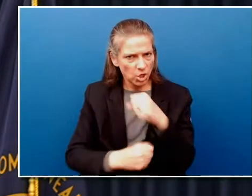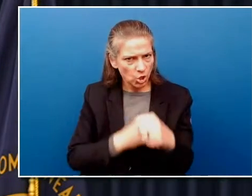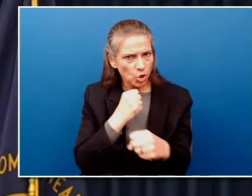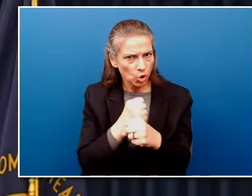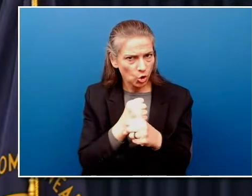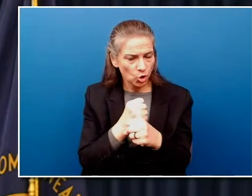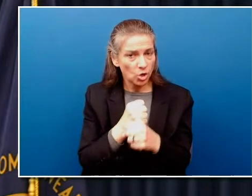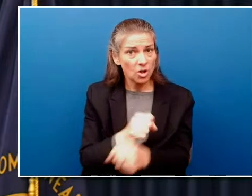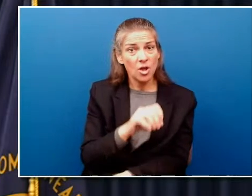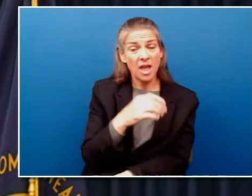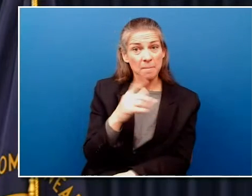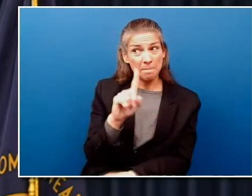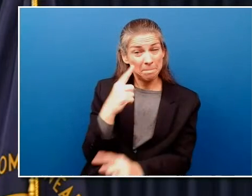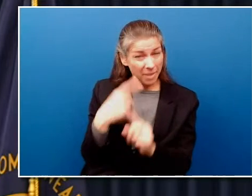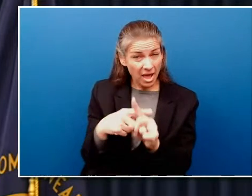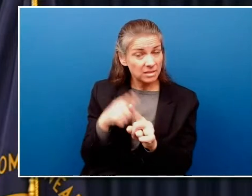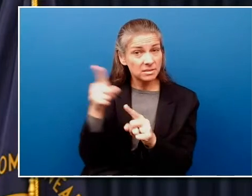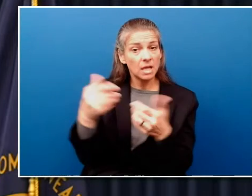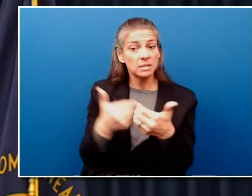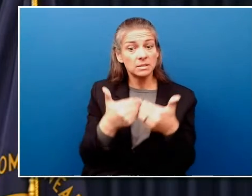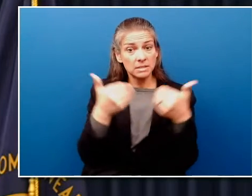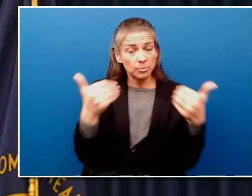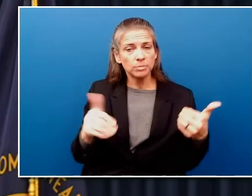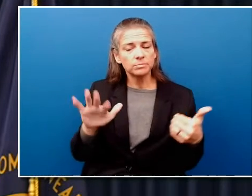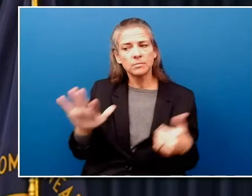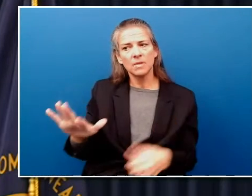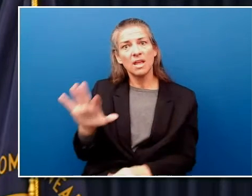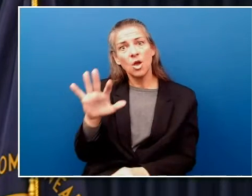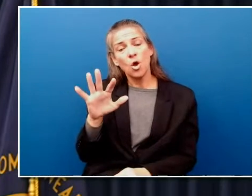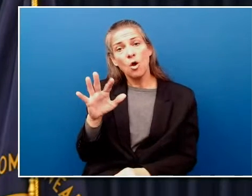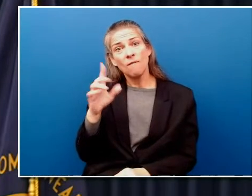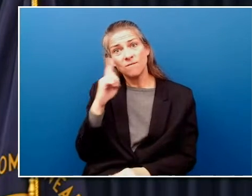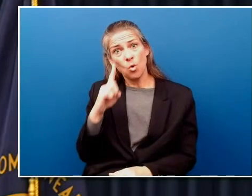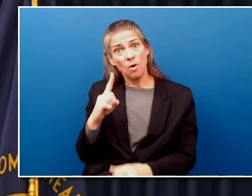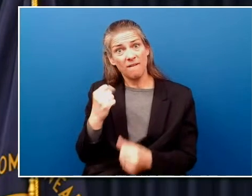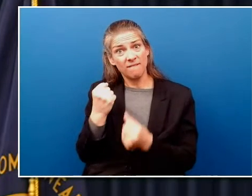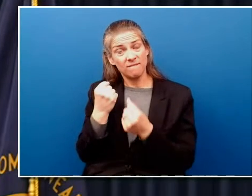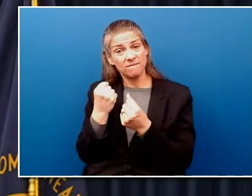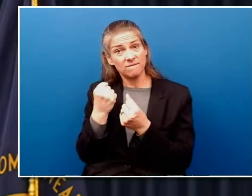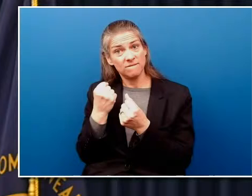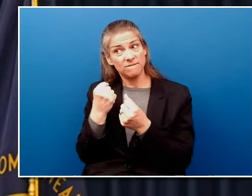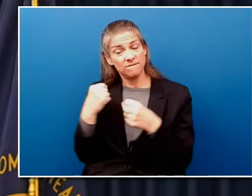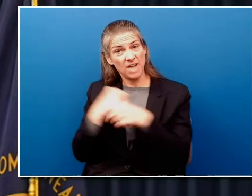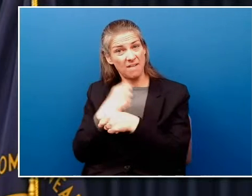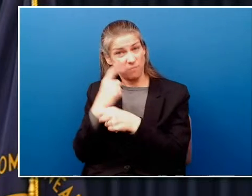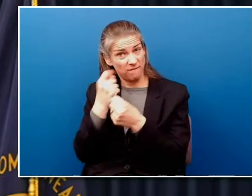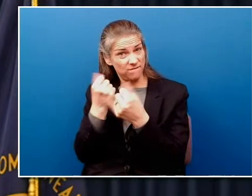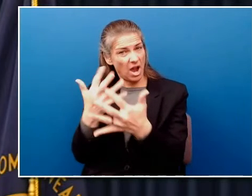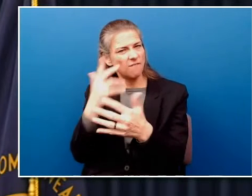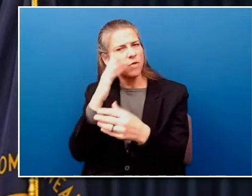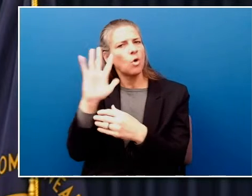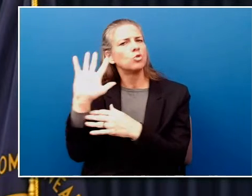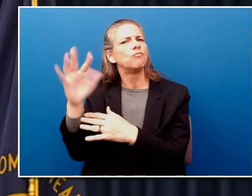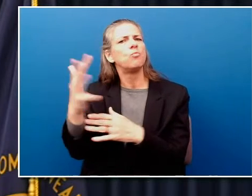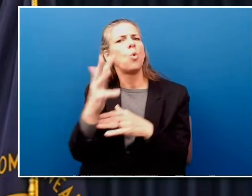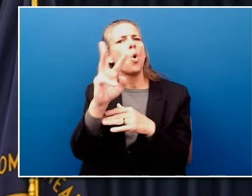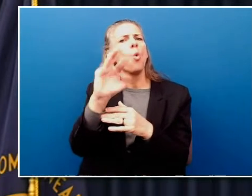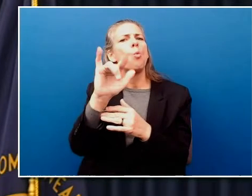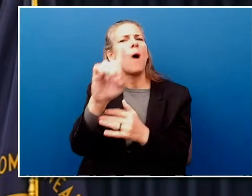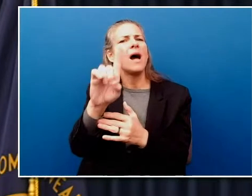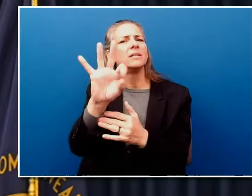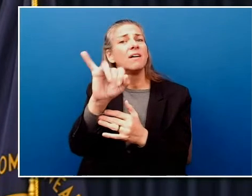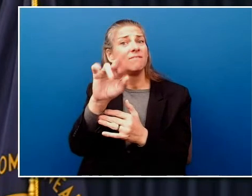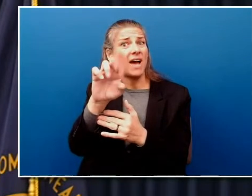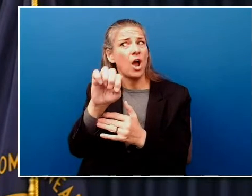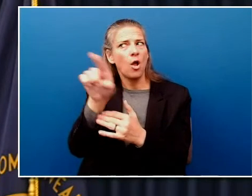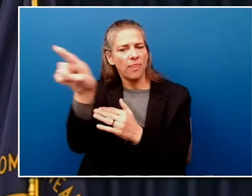to fight wildfires. I mean, surely we are not going to stop fighting wildfires. Now, this is a bad policy. If